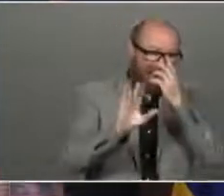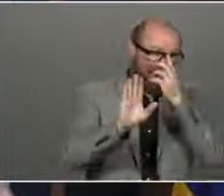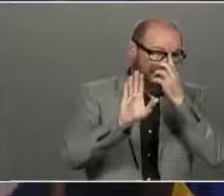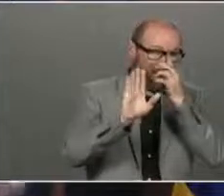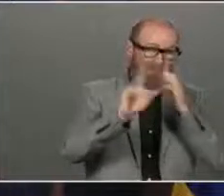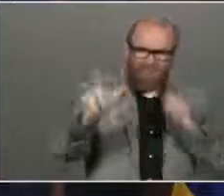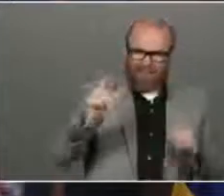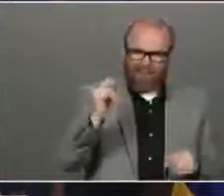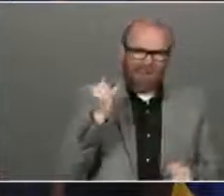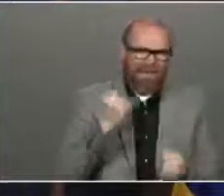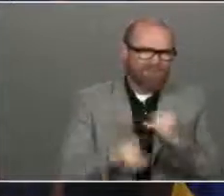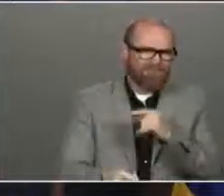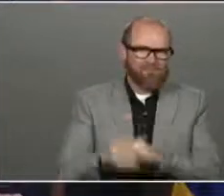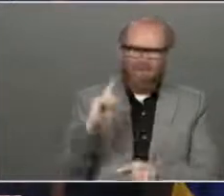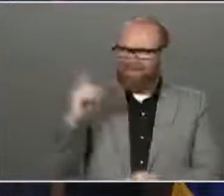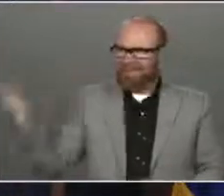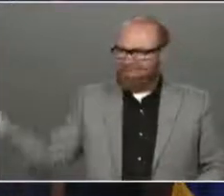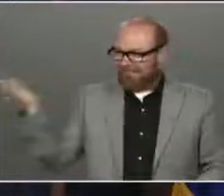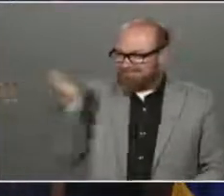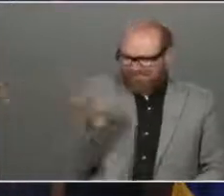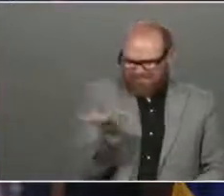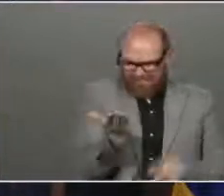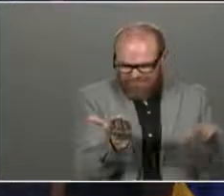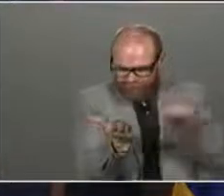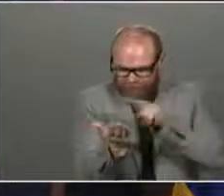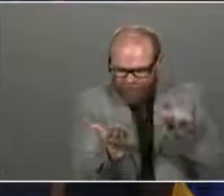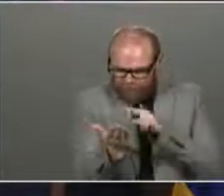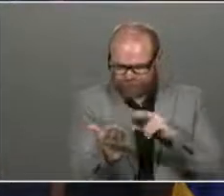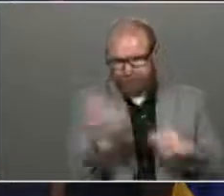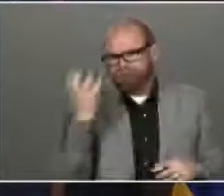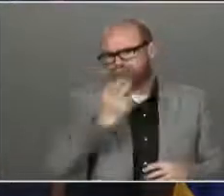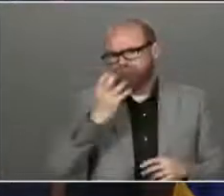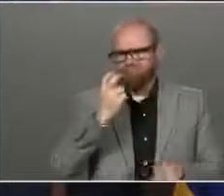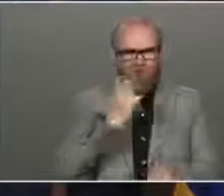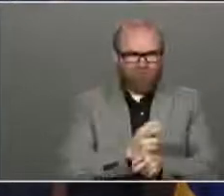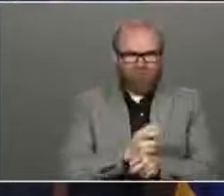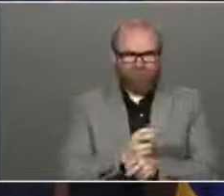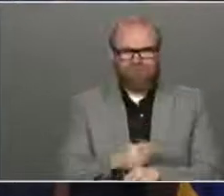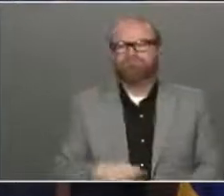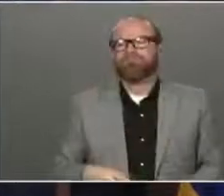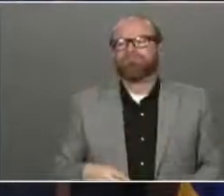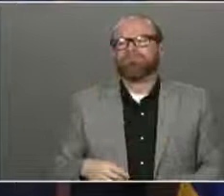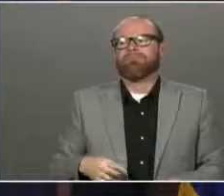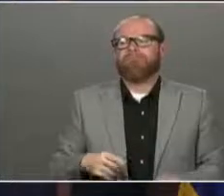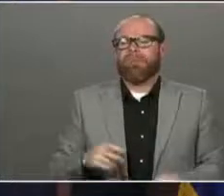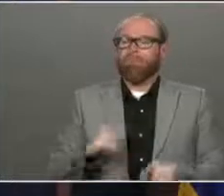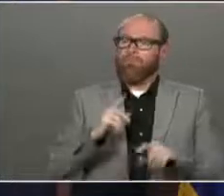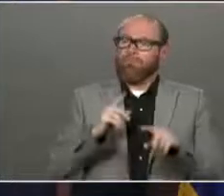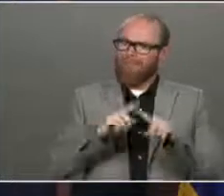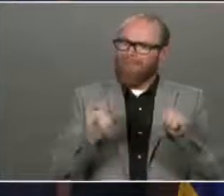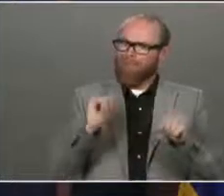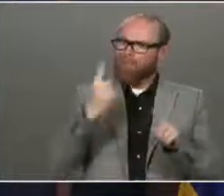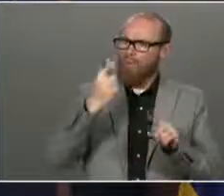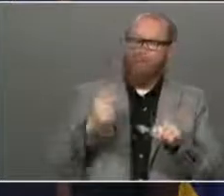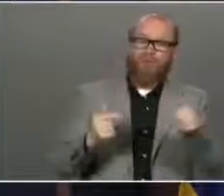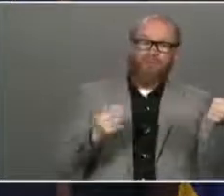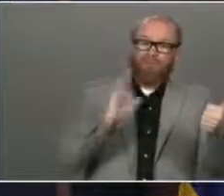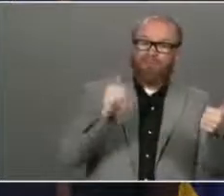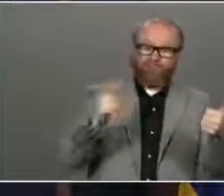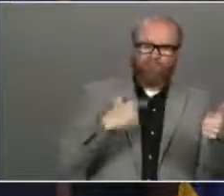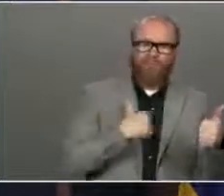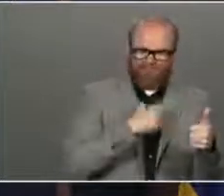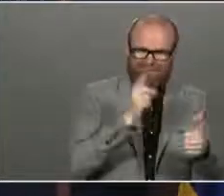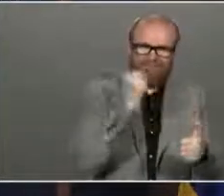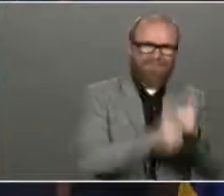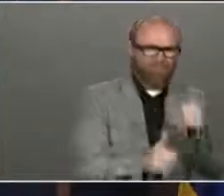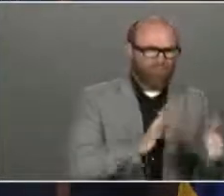It was very complicated, very heavy lift. And by the way, I'm grateful we were able to get the bill passed. And I will note that when it comes to some of